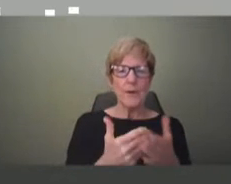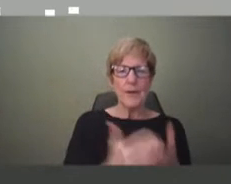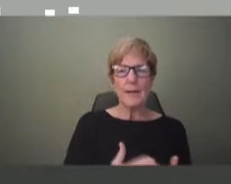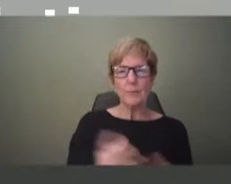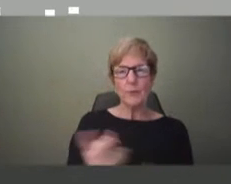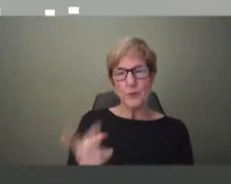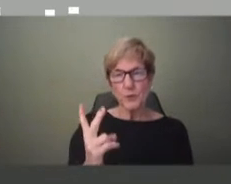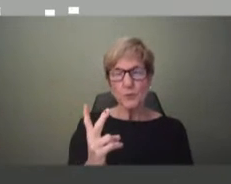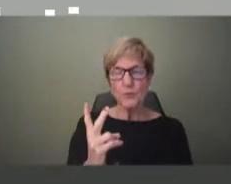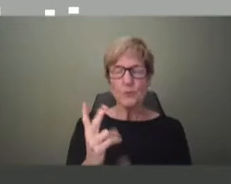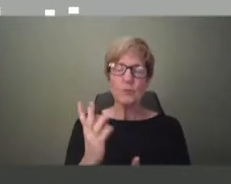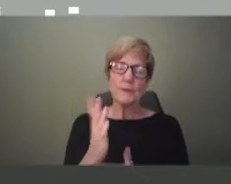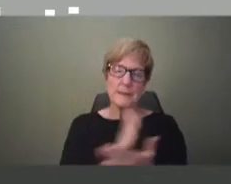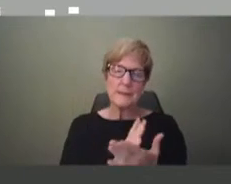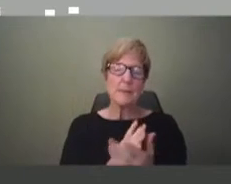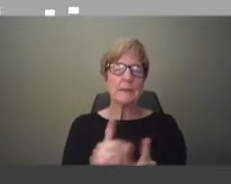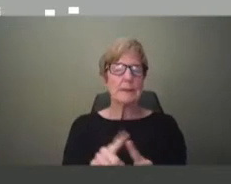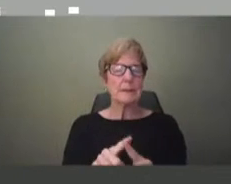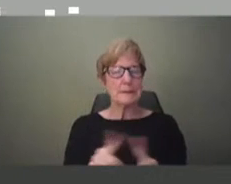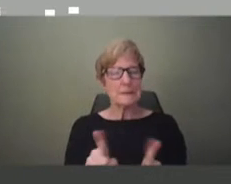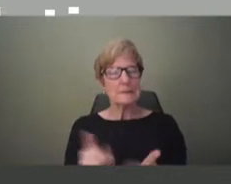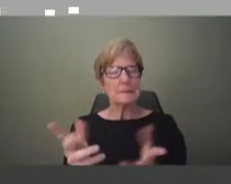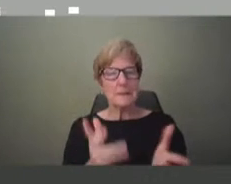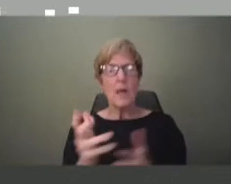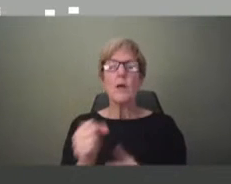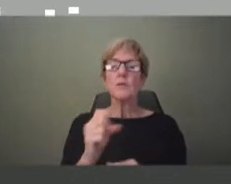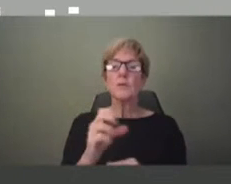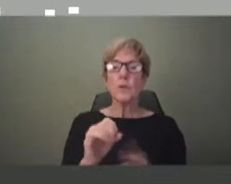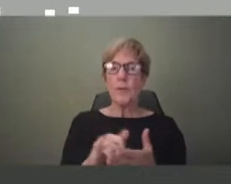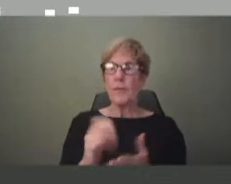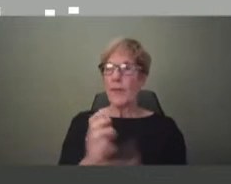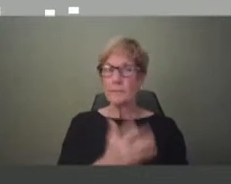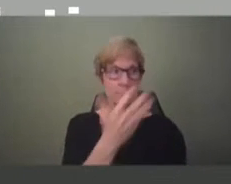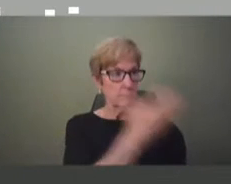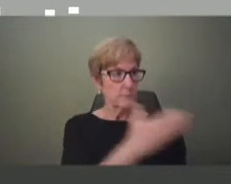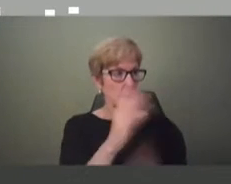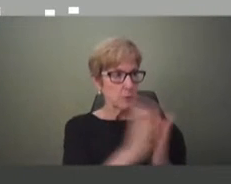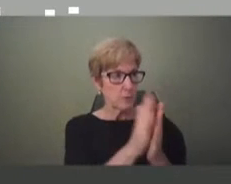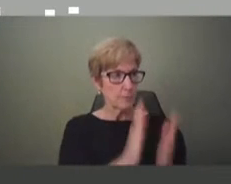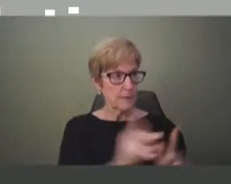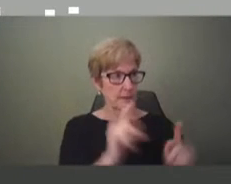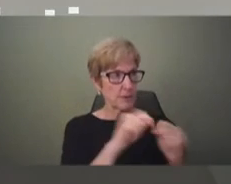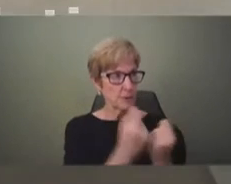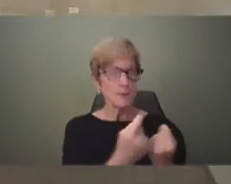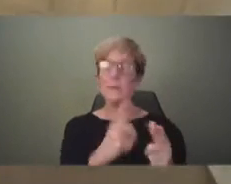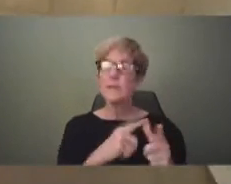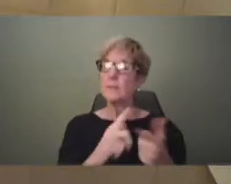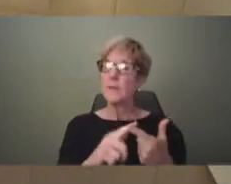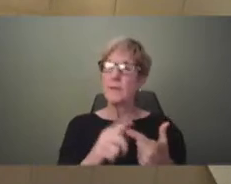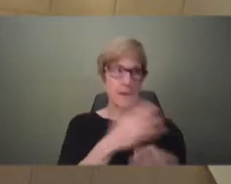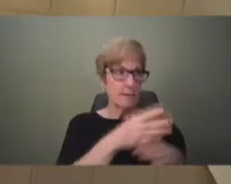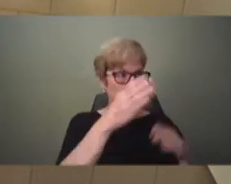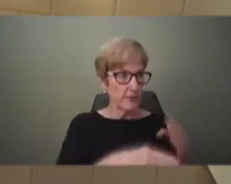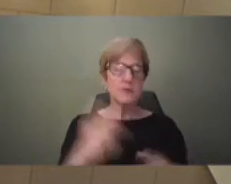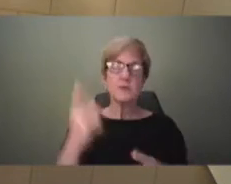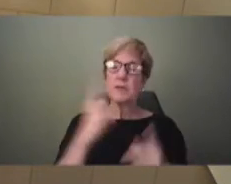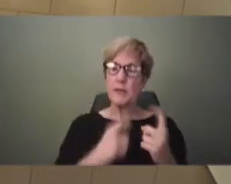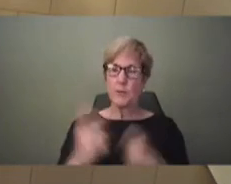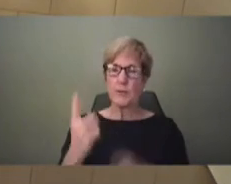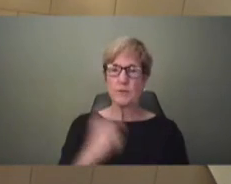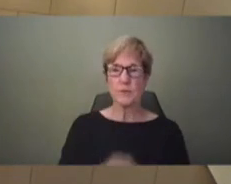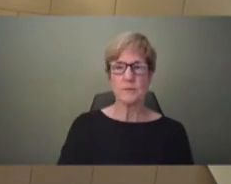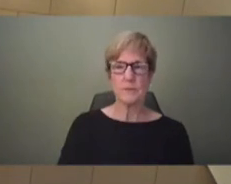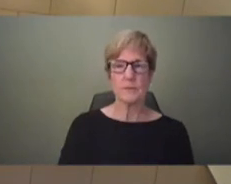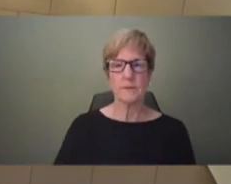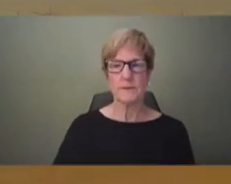that inconsistency so uh with that I'll turn it over to the petitioner team and we'll take any questions you may have following their presentation thank you Mr